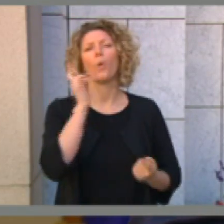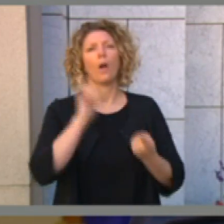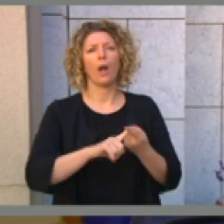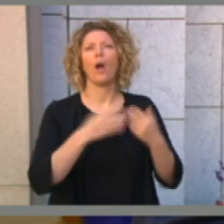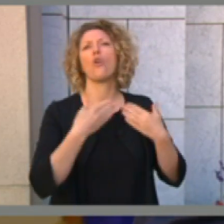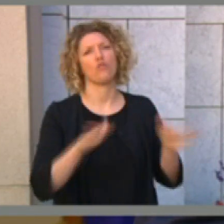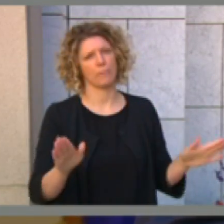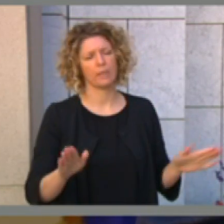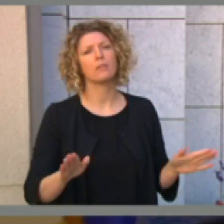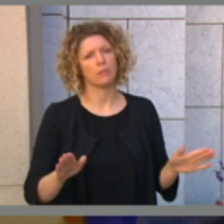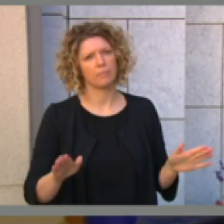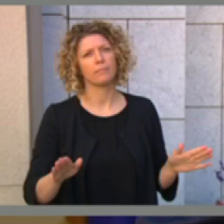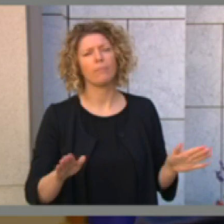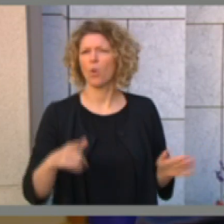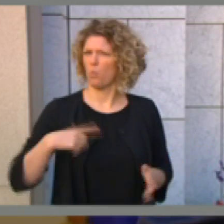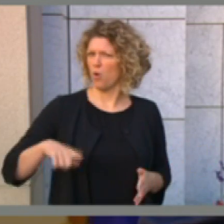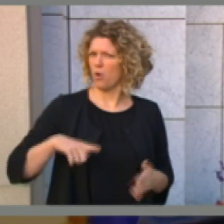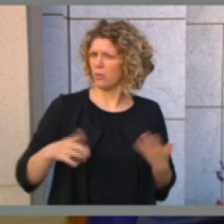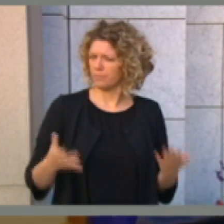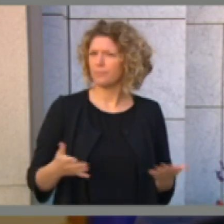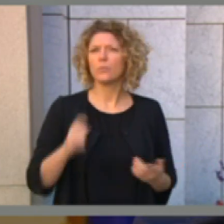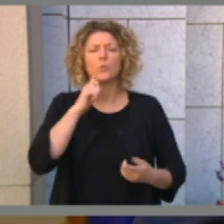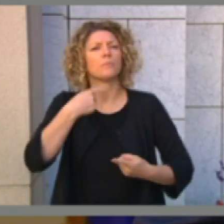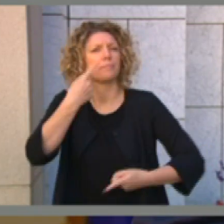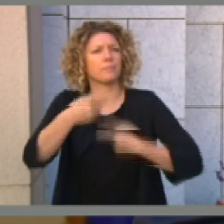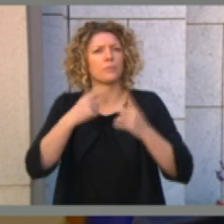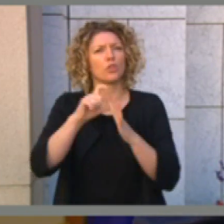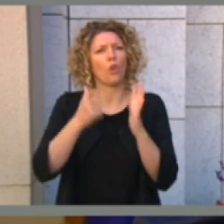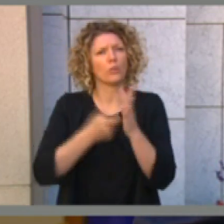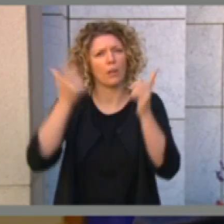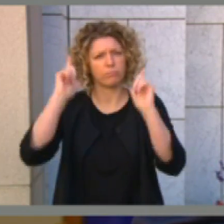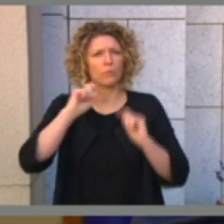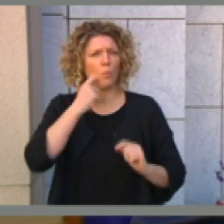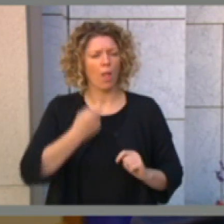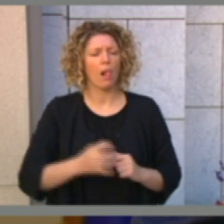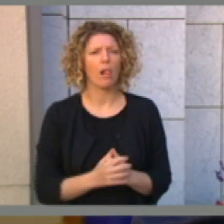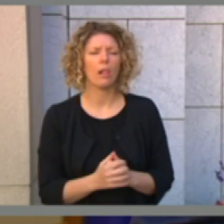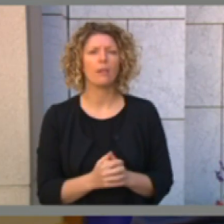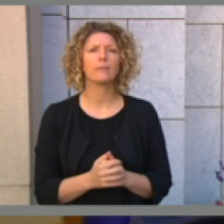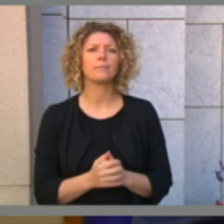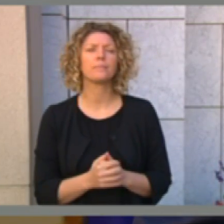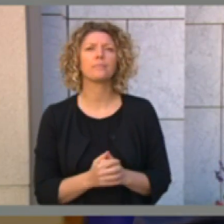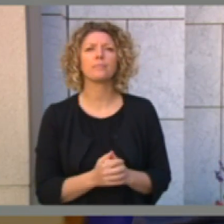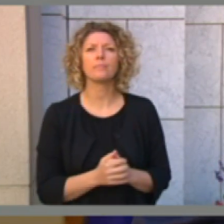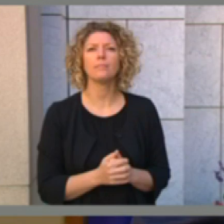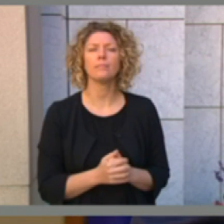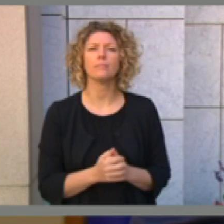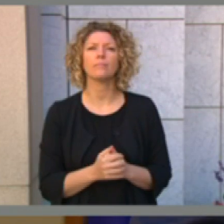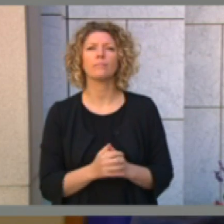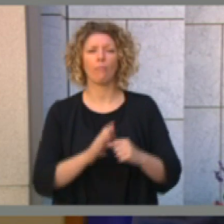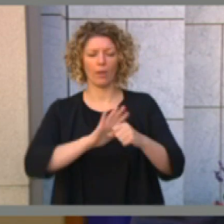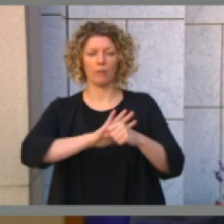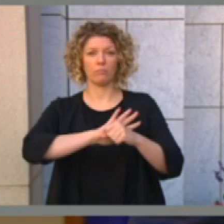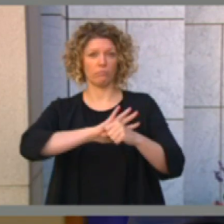open. Now, there are a number of reasons for this, and Dr. Murphy will particularly go into this. The first one is the virus operates